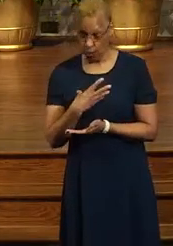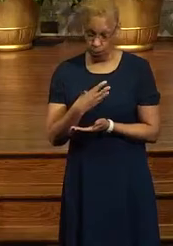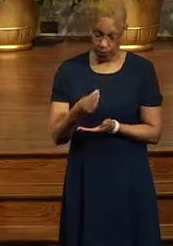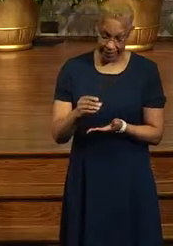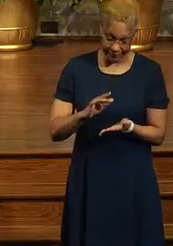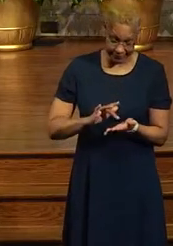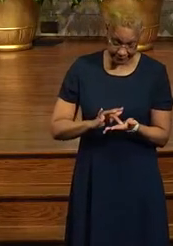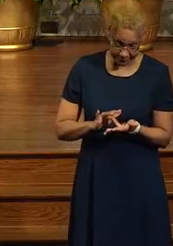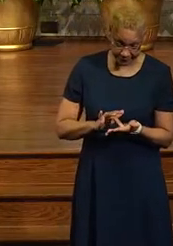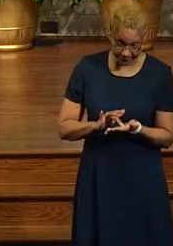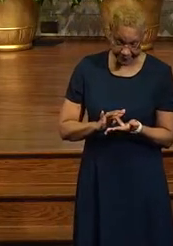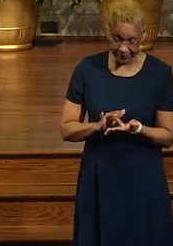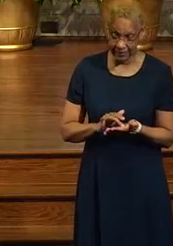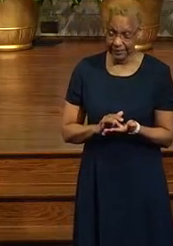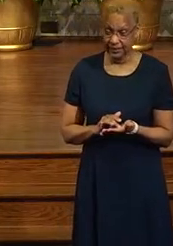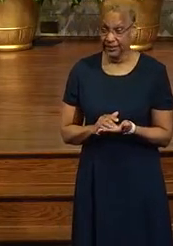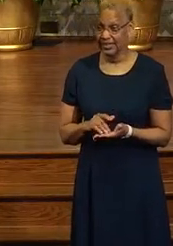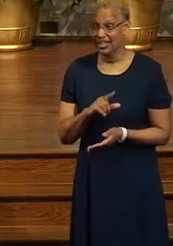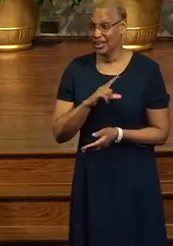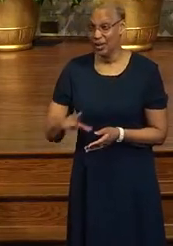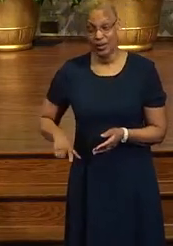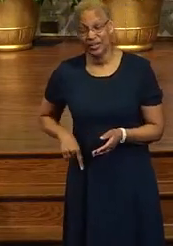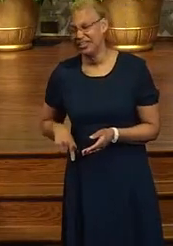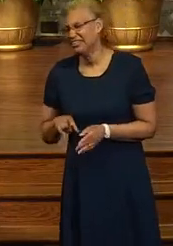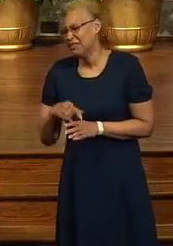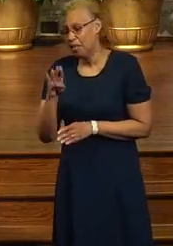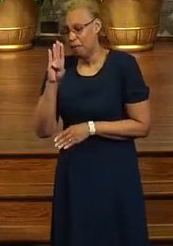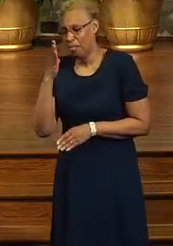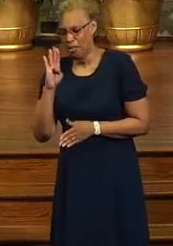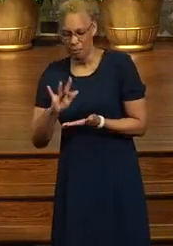pills. Lord help us, even the blue pill.